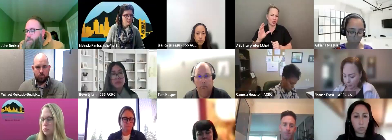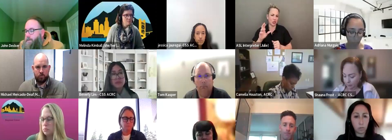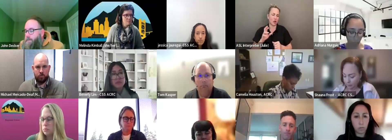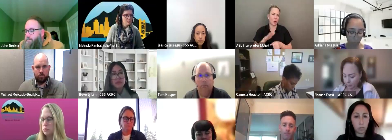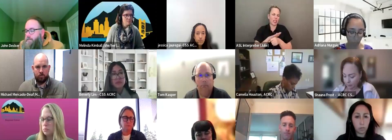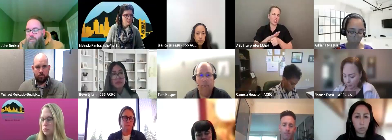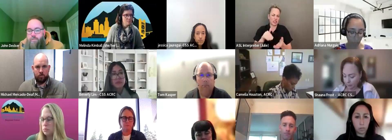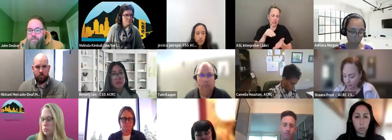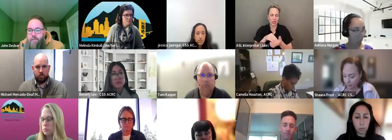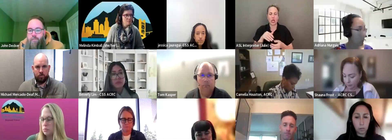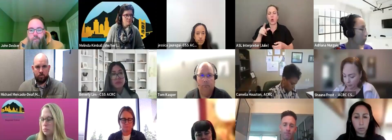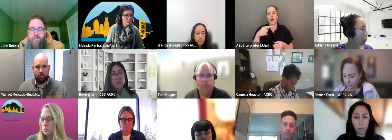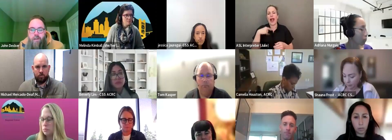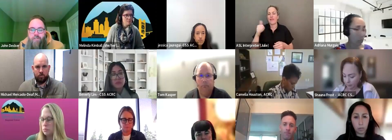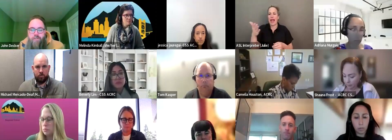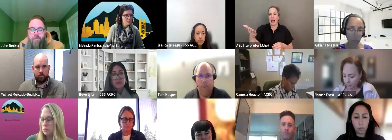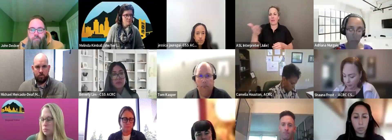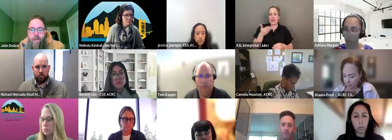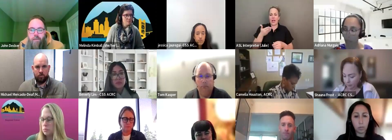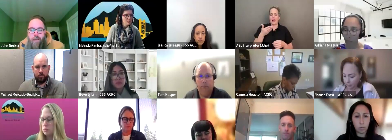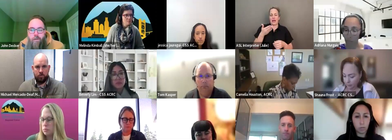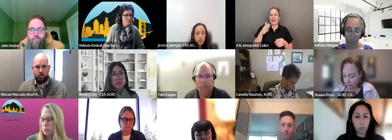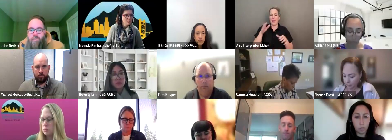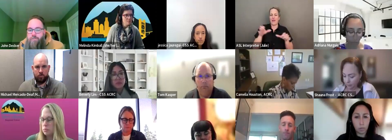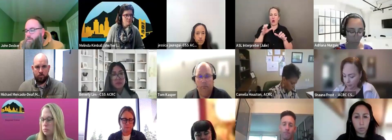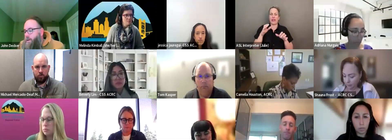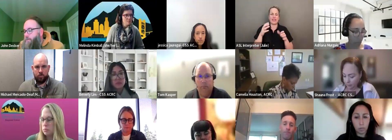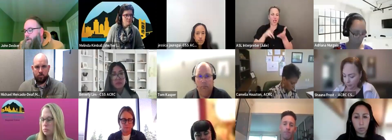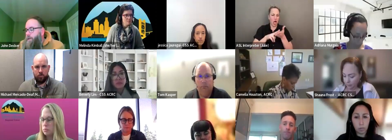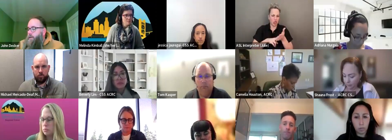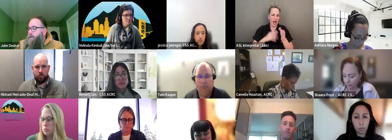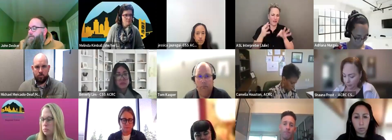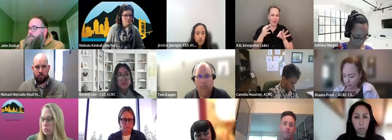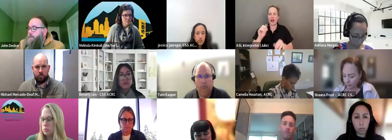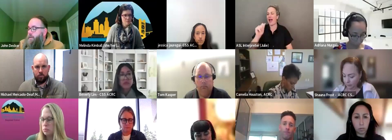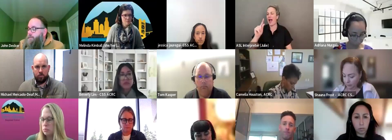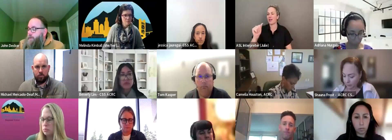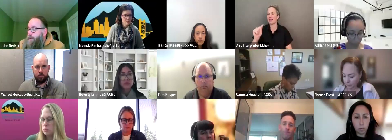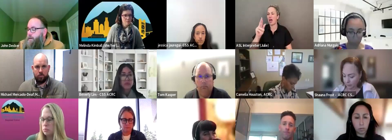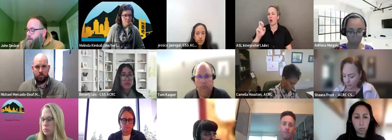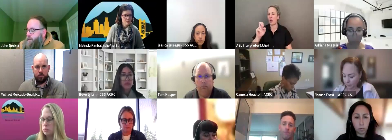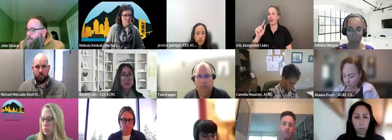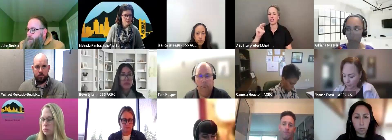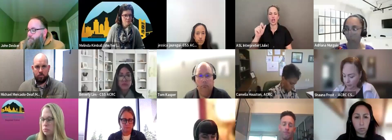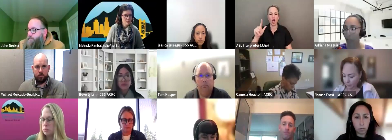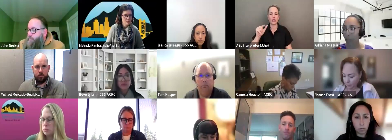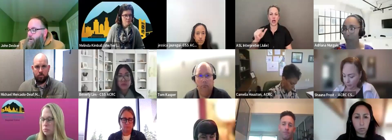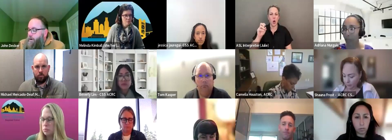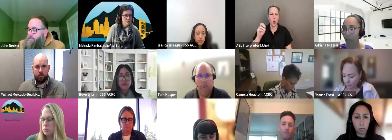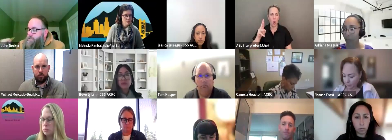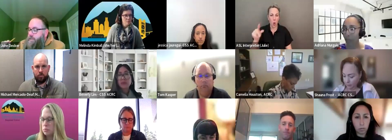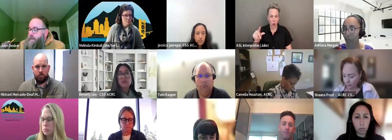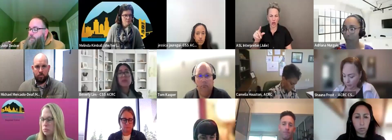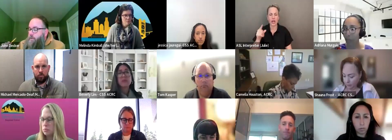we have that delivered to us via performance contract feedback at altaregional.org. And so if